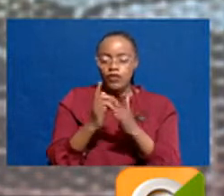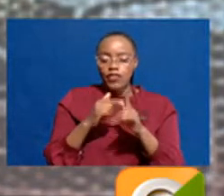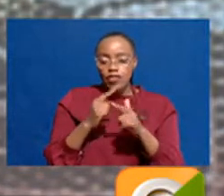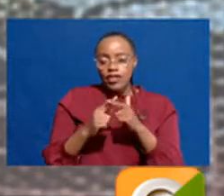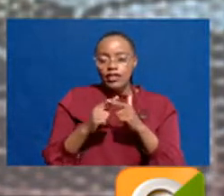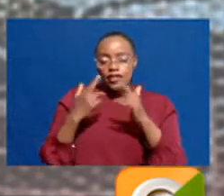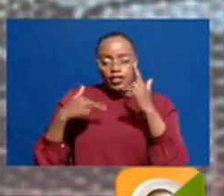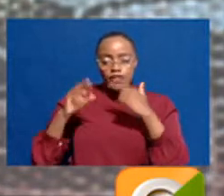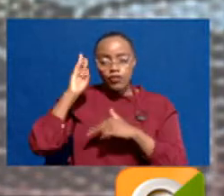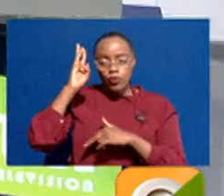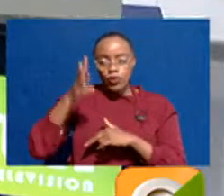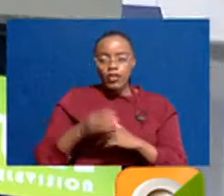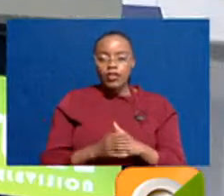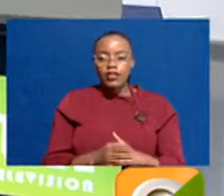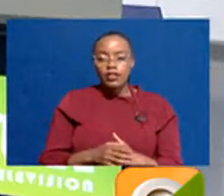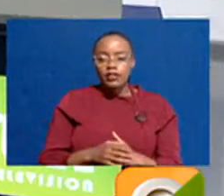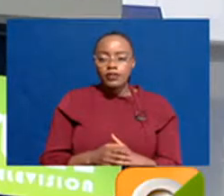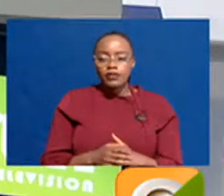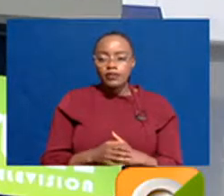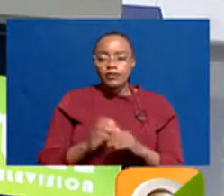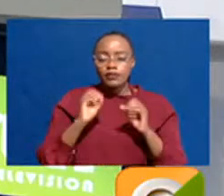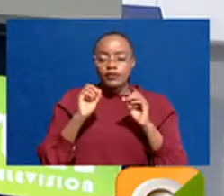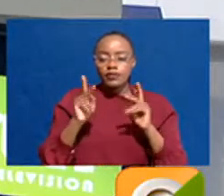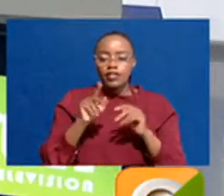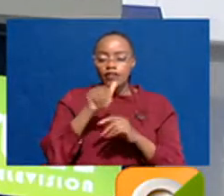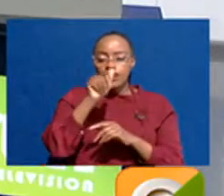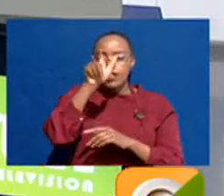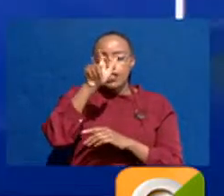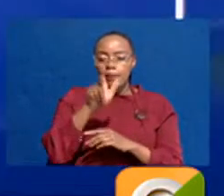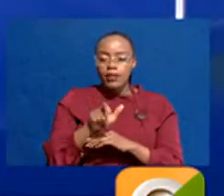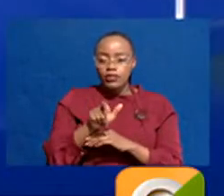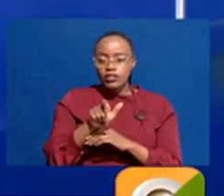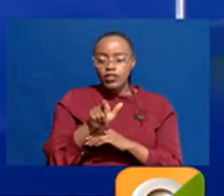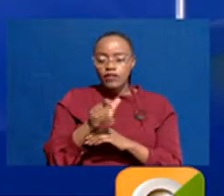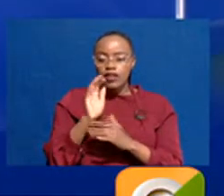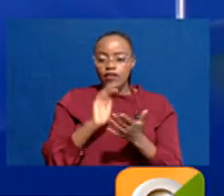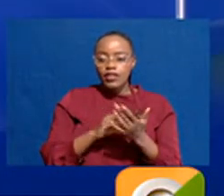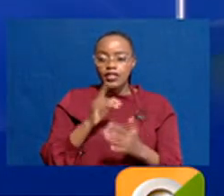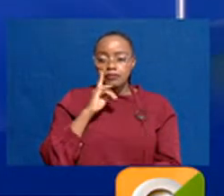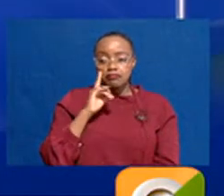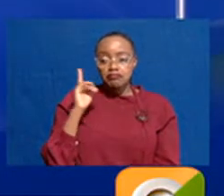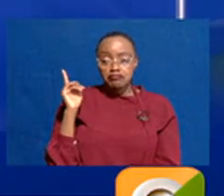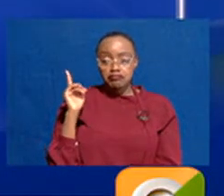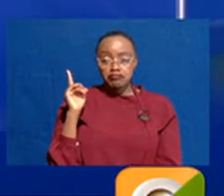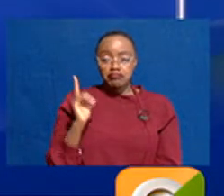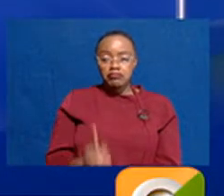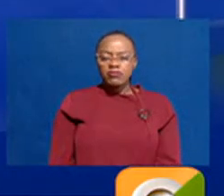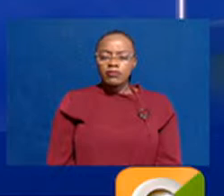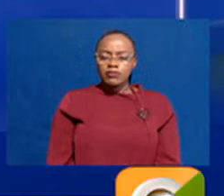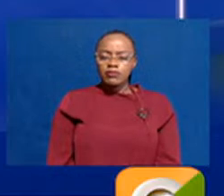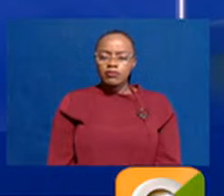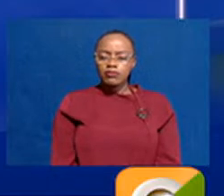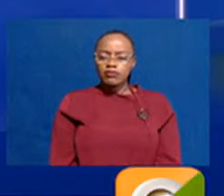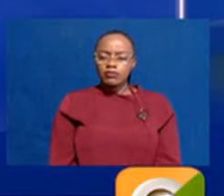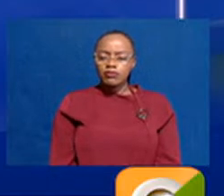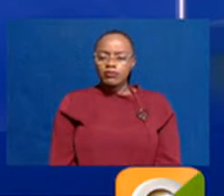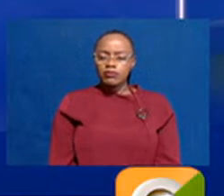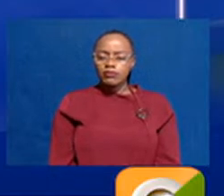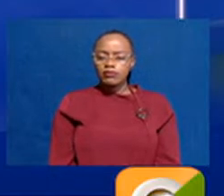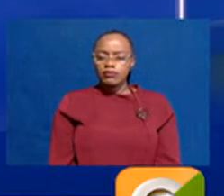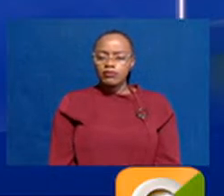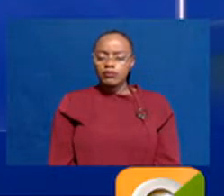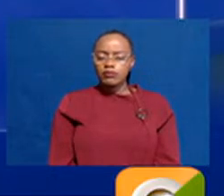review. Okay. Yeah. All right. Someone else, again, is saying, this is Dennis